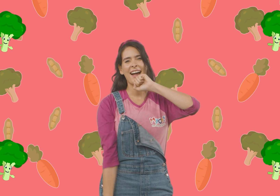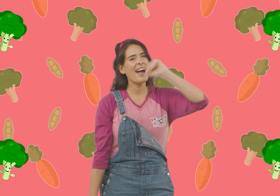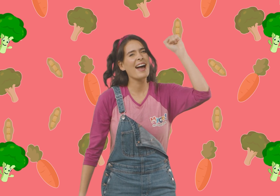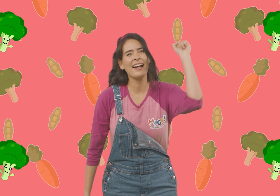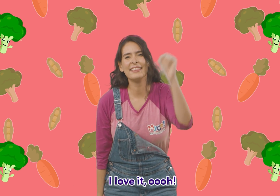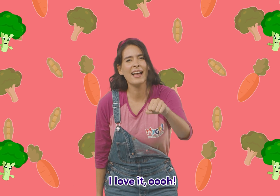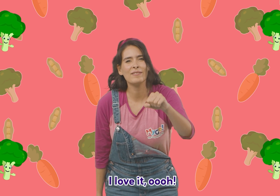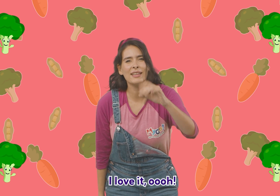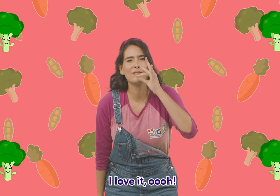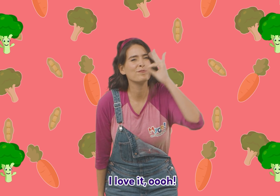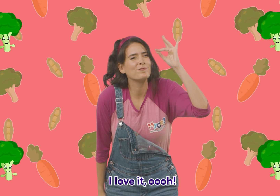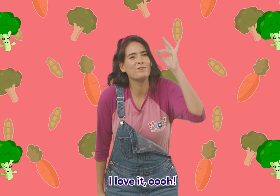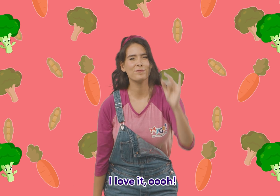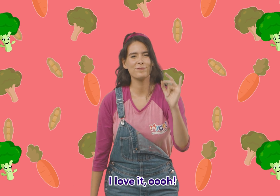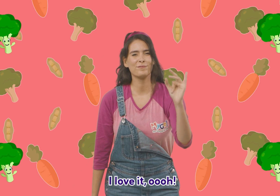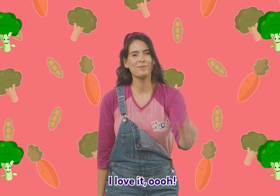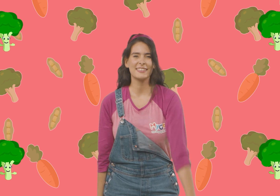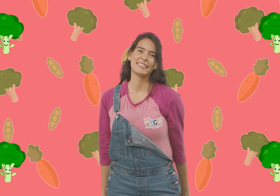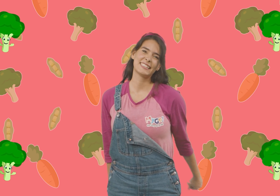yay, I love it.